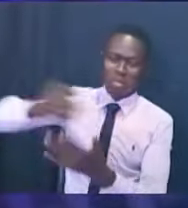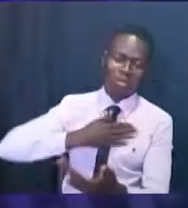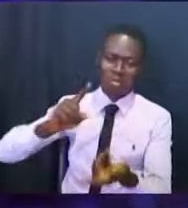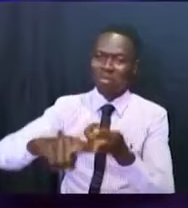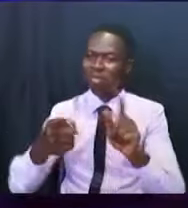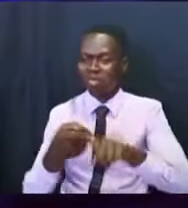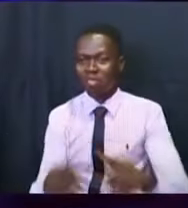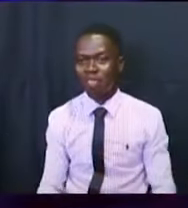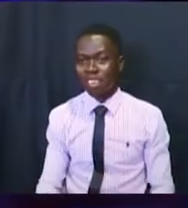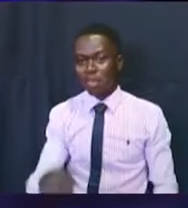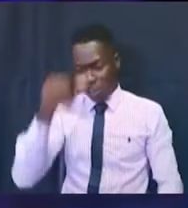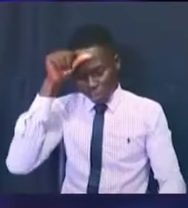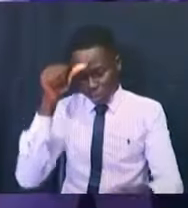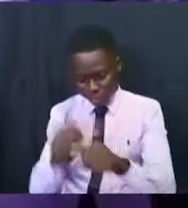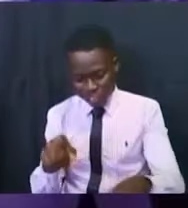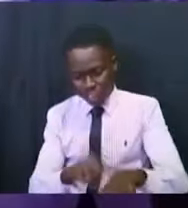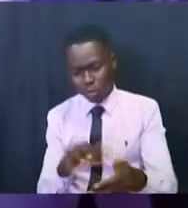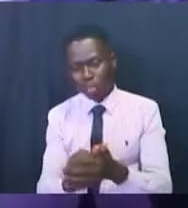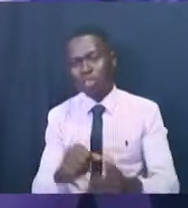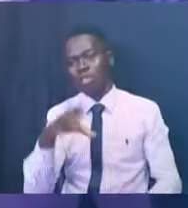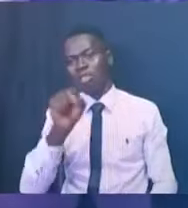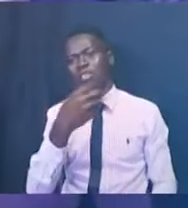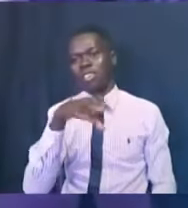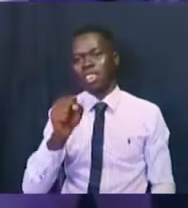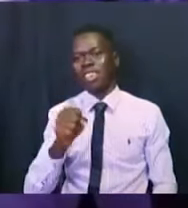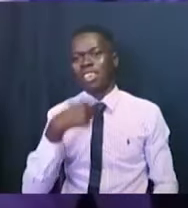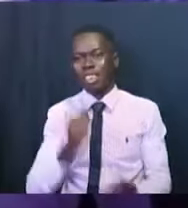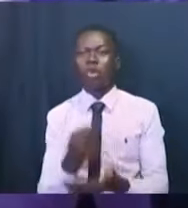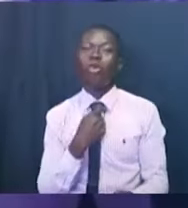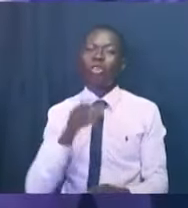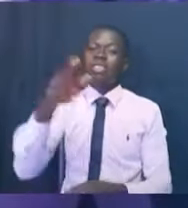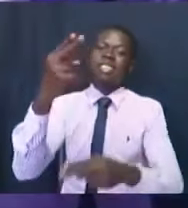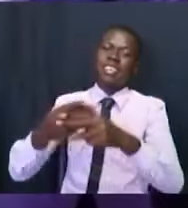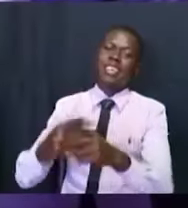I remember when I was in Thomas Secondary School, they used to call me Sir Holiness.